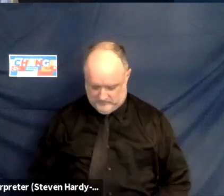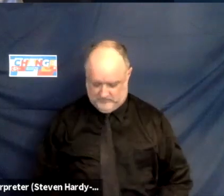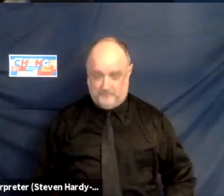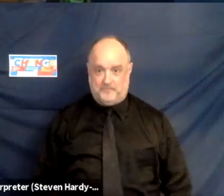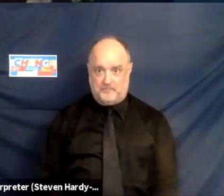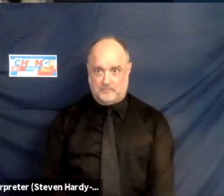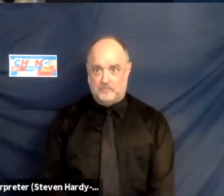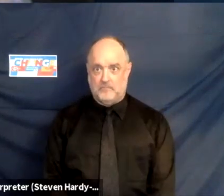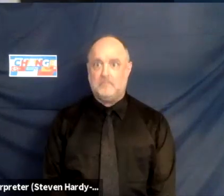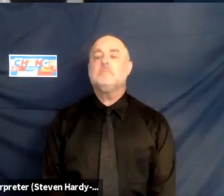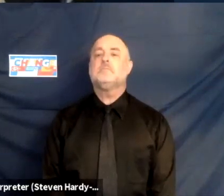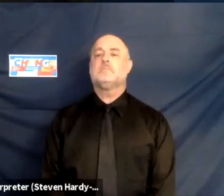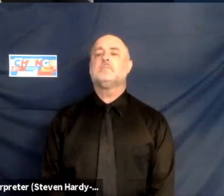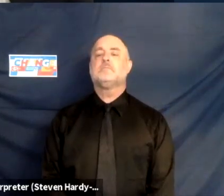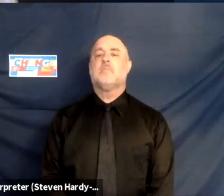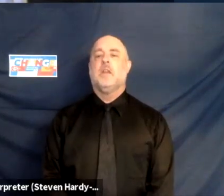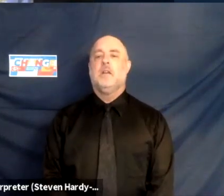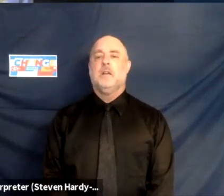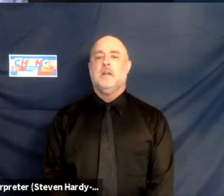So next up we have